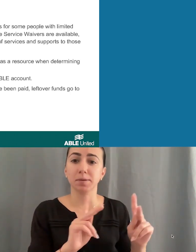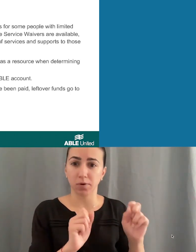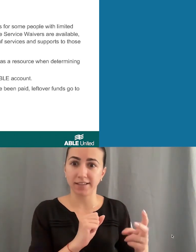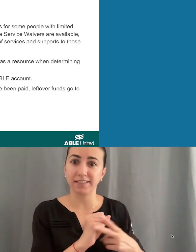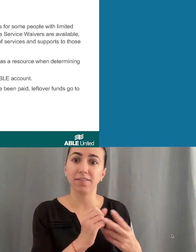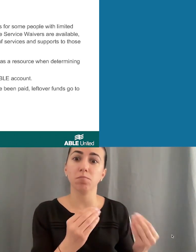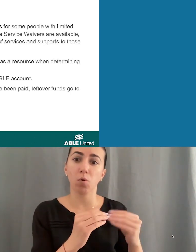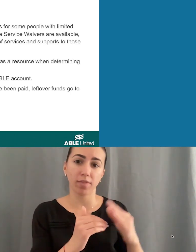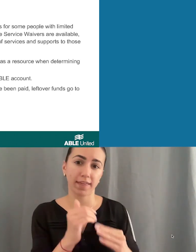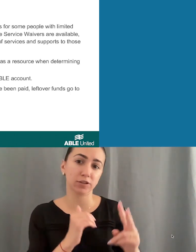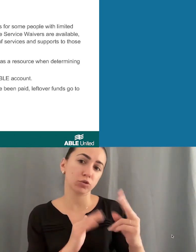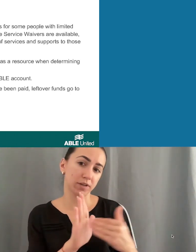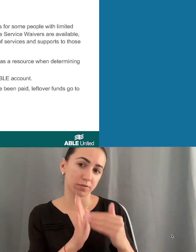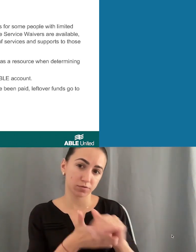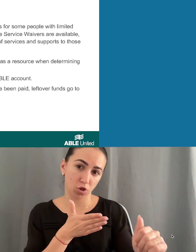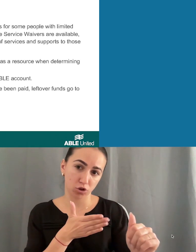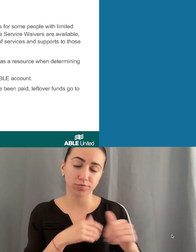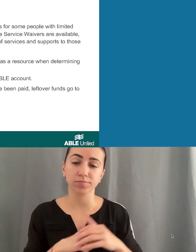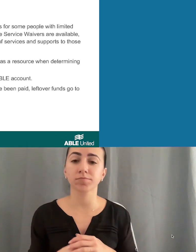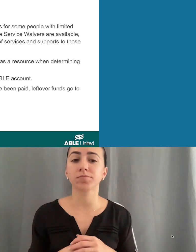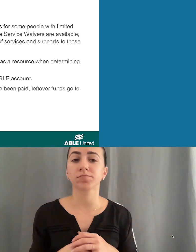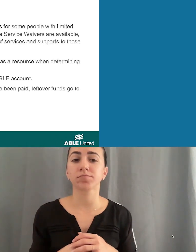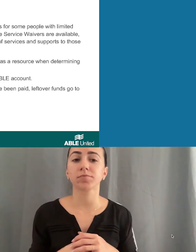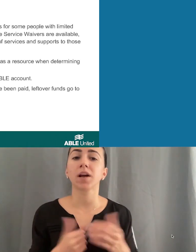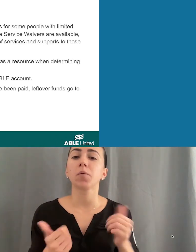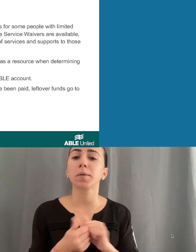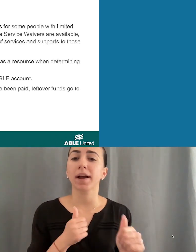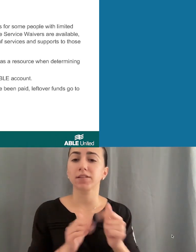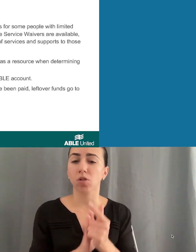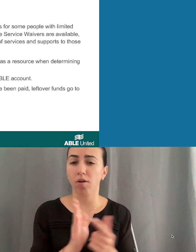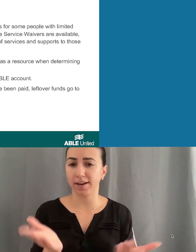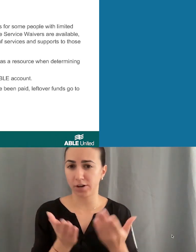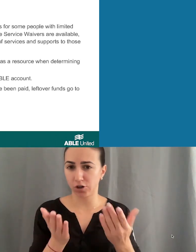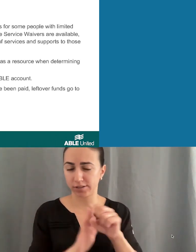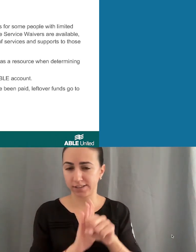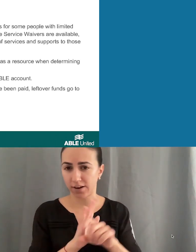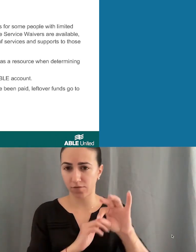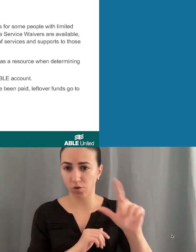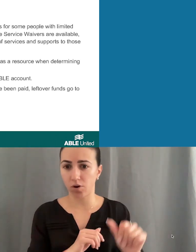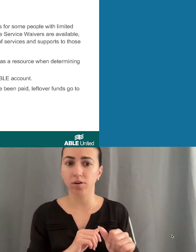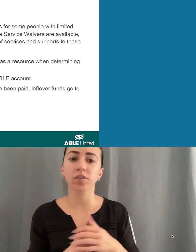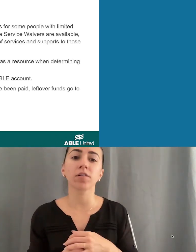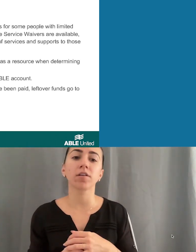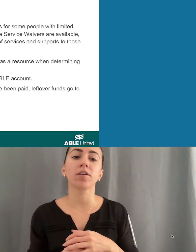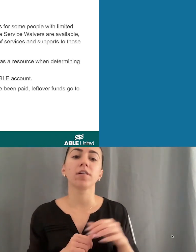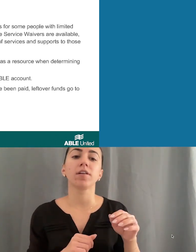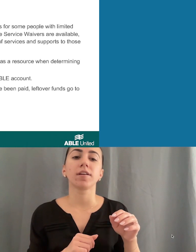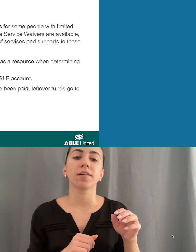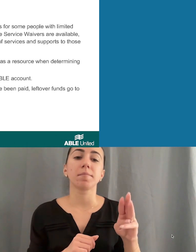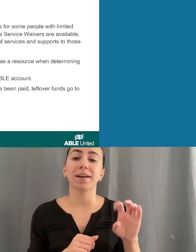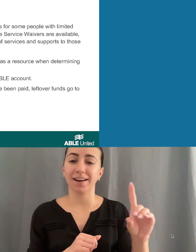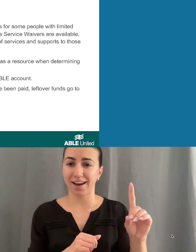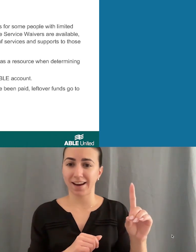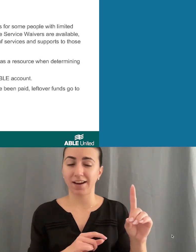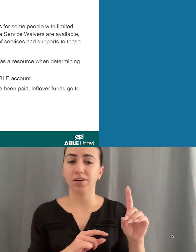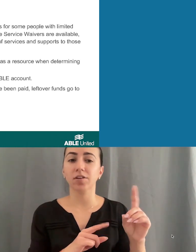$2,000. And we also passed a law here in the state of Florida to not allow Florida Medicaid to file a lien on the